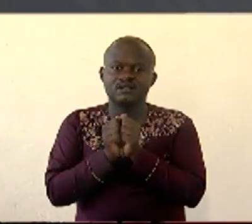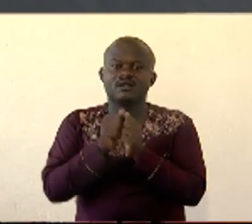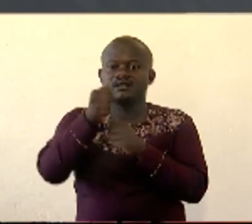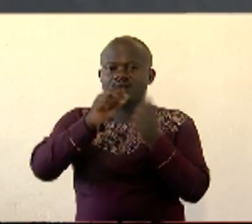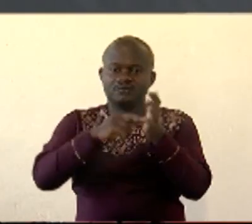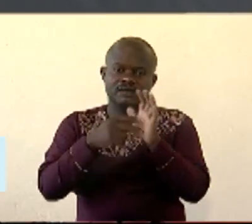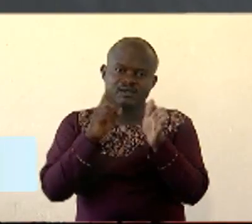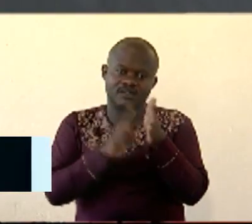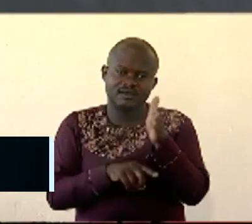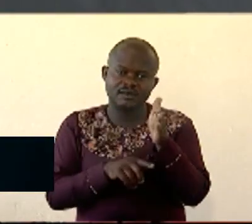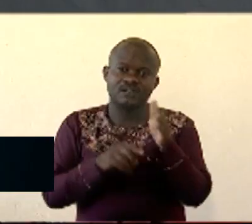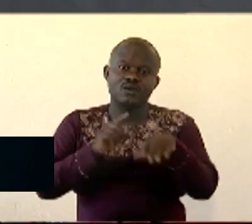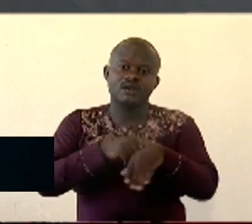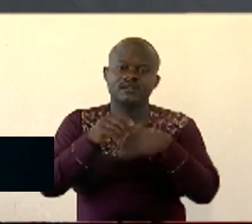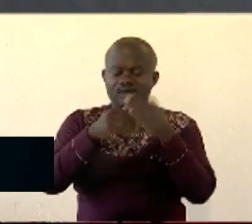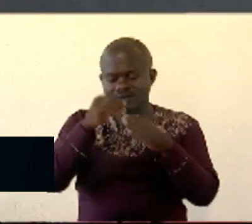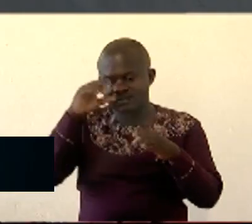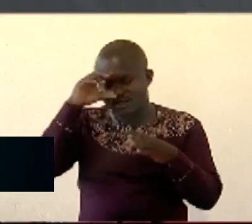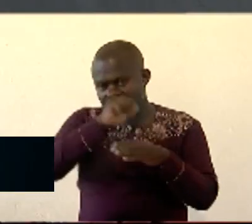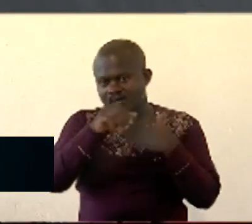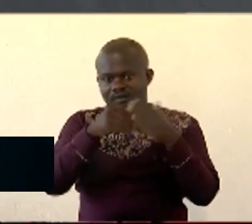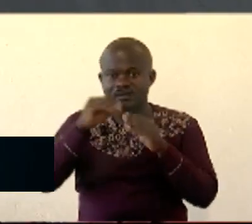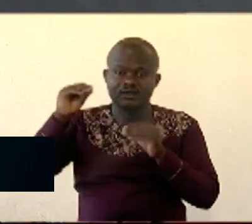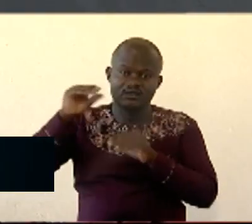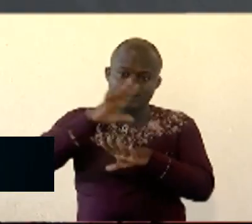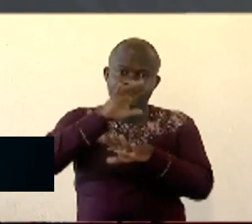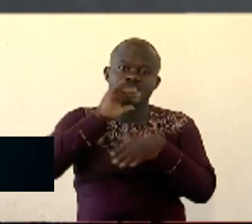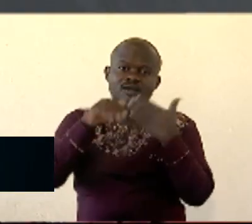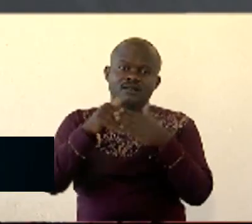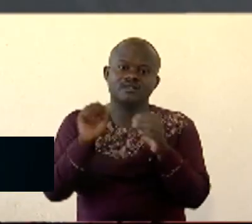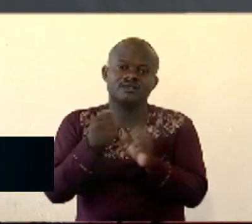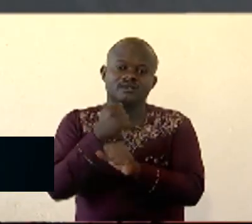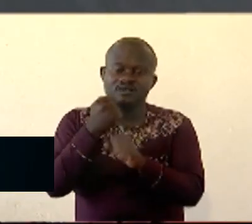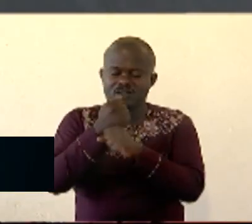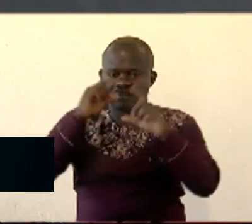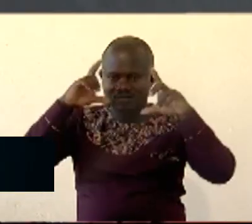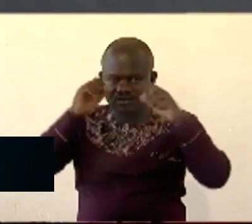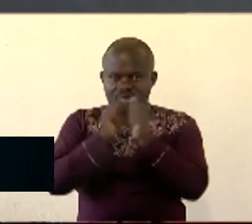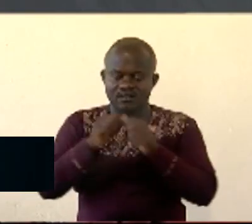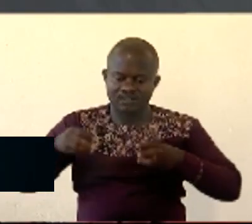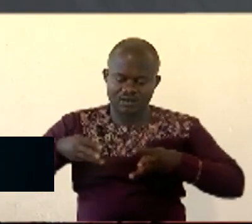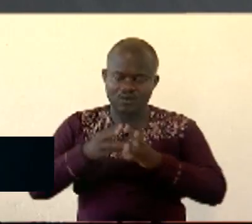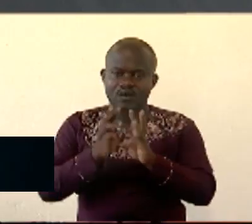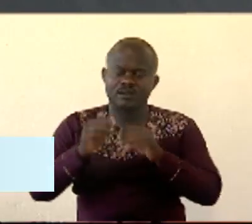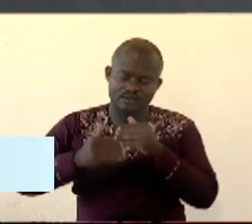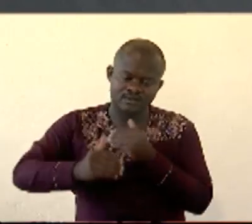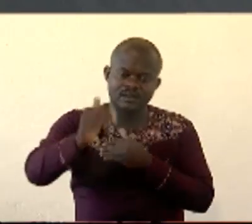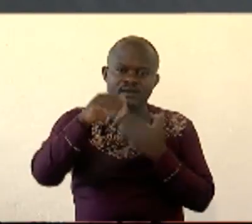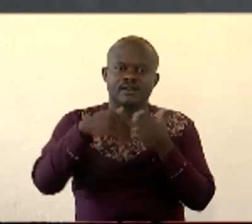that when there's absence of light, the plant cannot carry out photosynthesis, the way how it could make its own